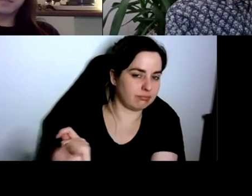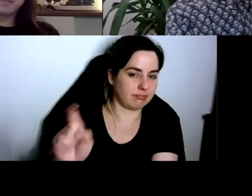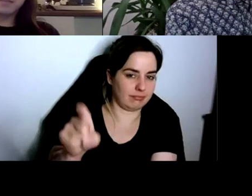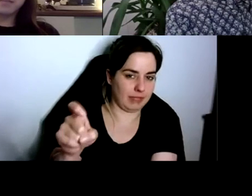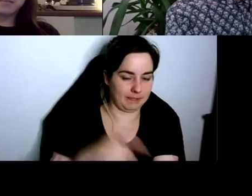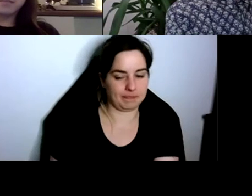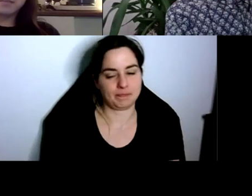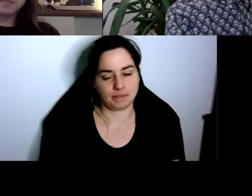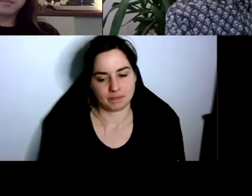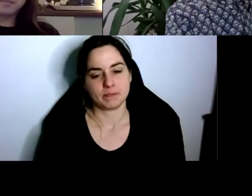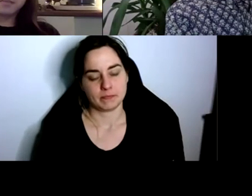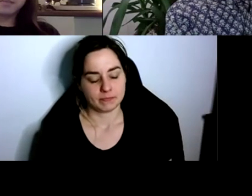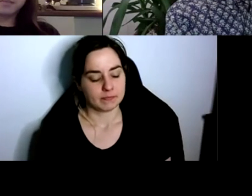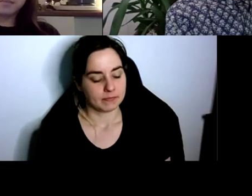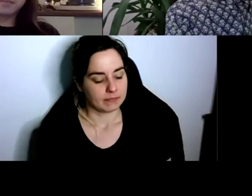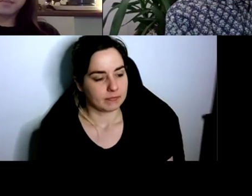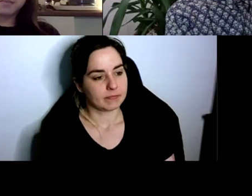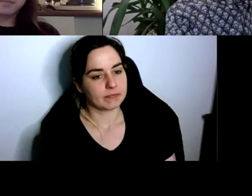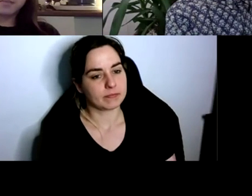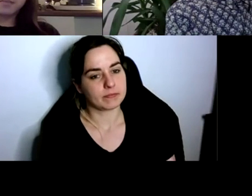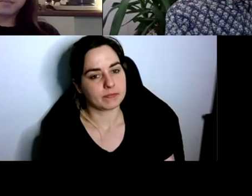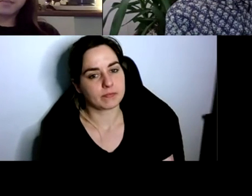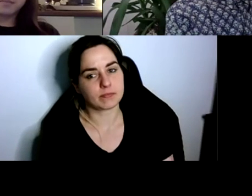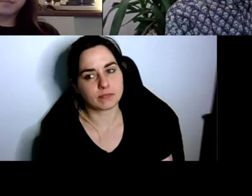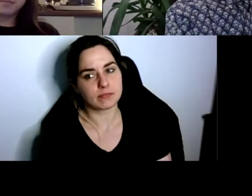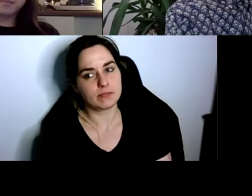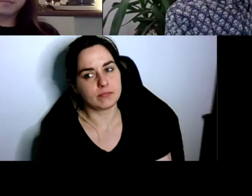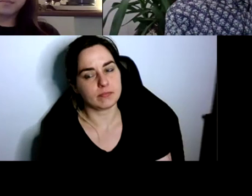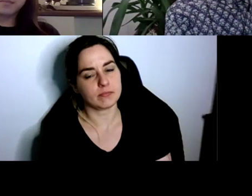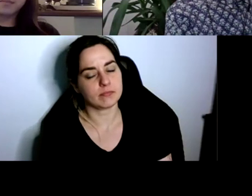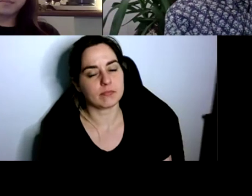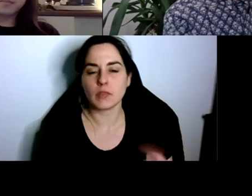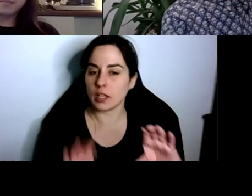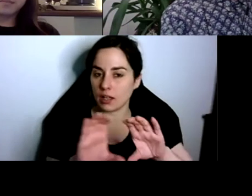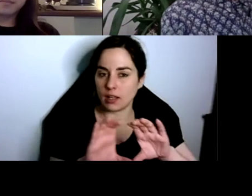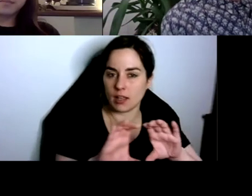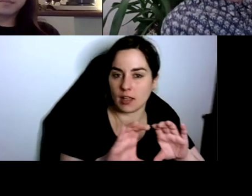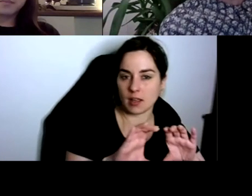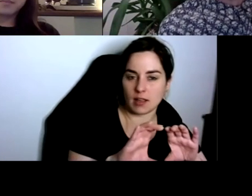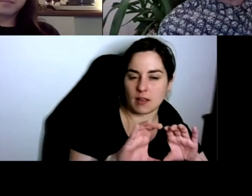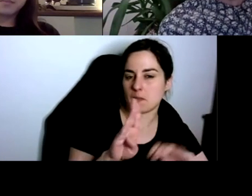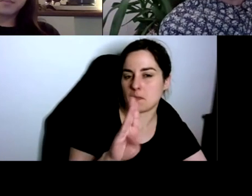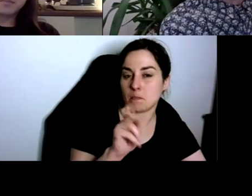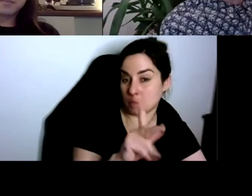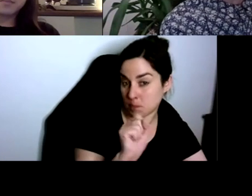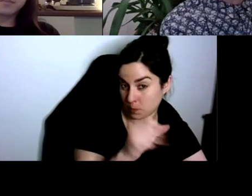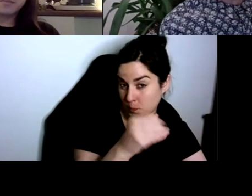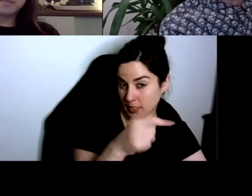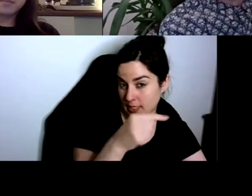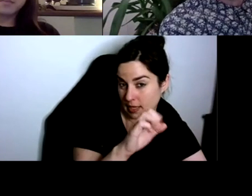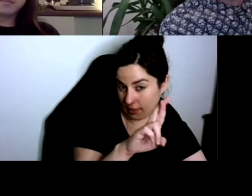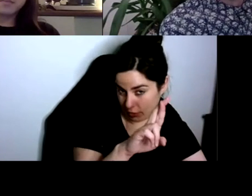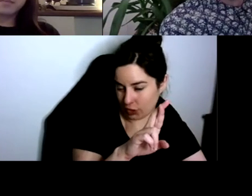I think one of the things that you know, Bricks and Glitter has learned over, and I've learned over the last